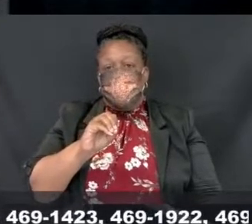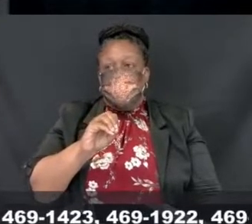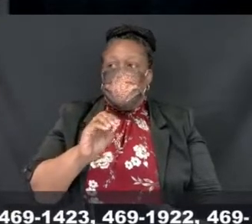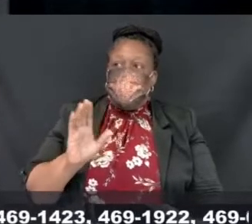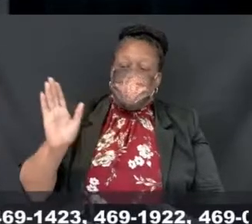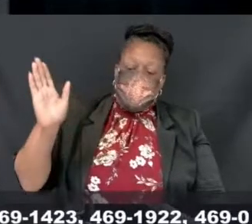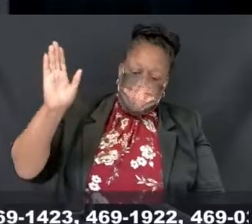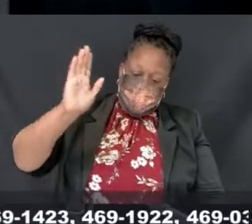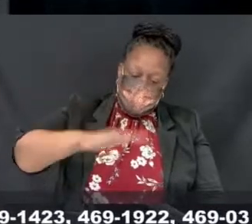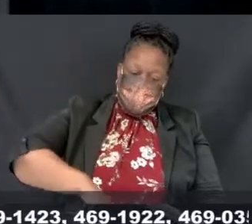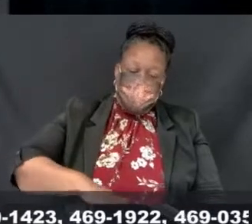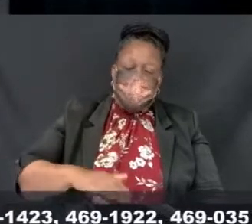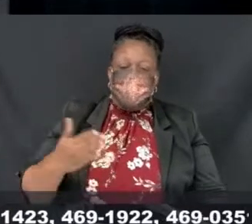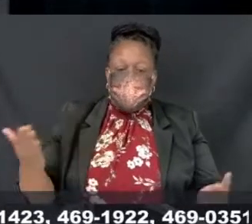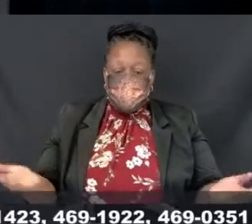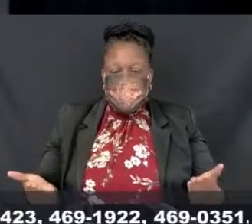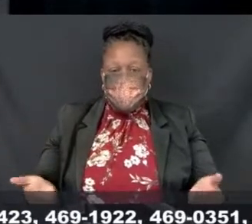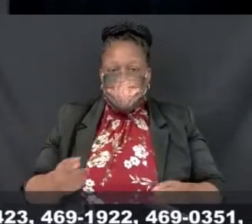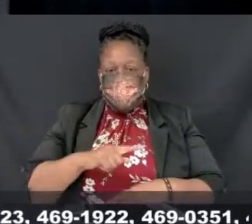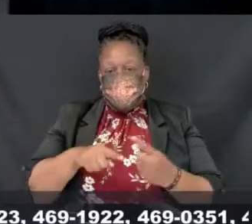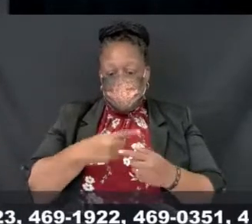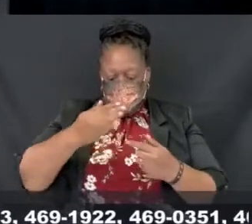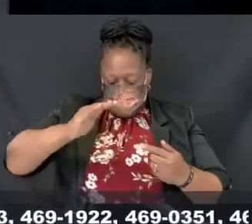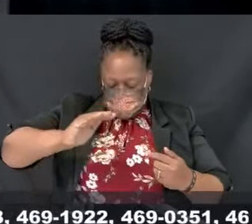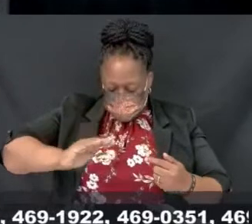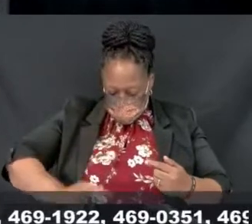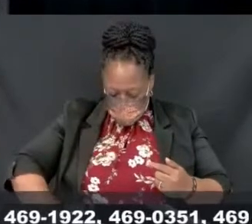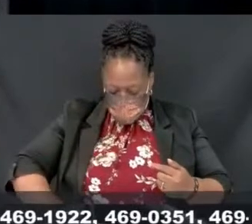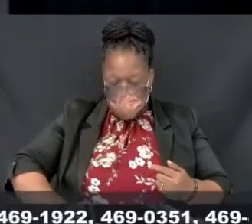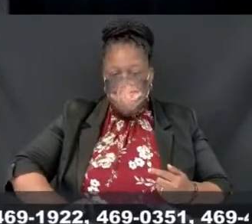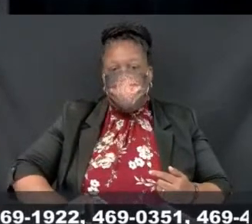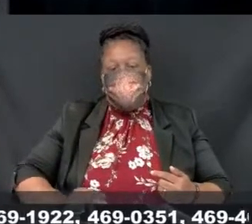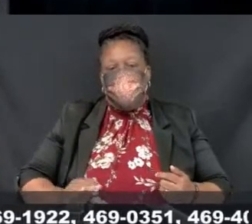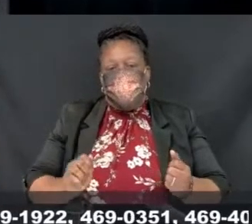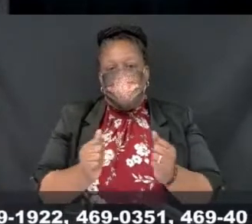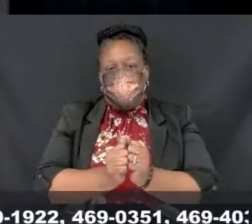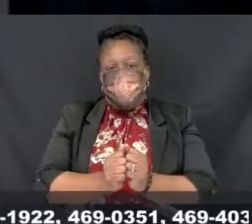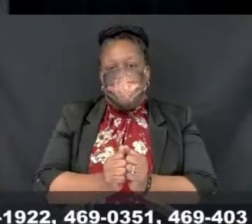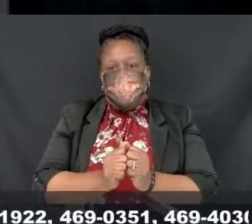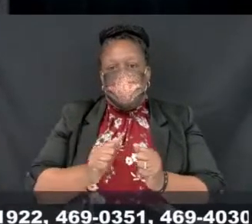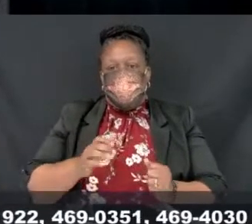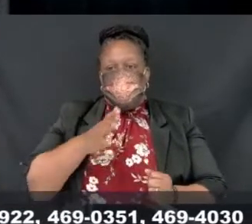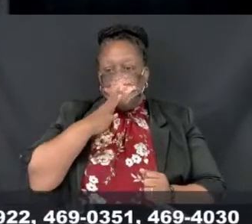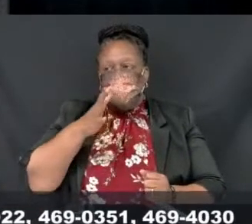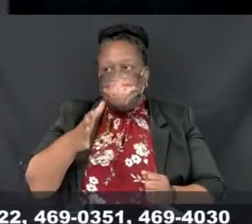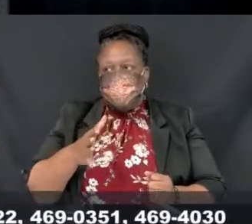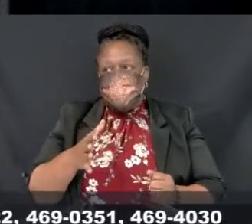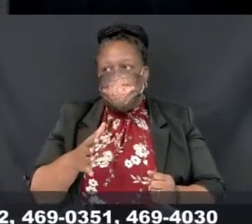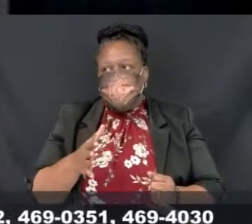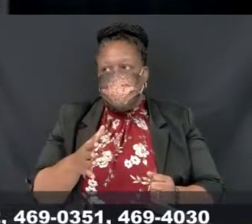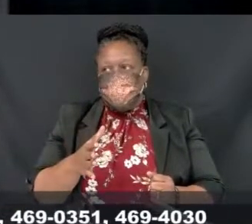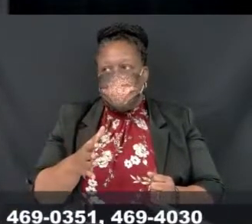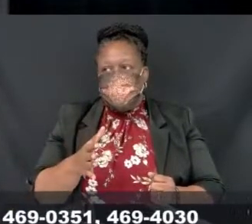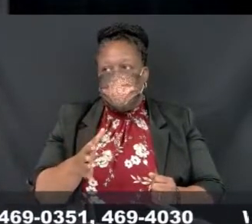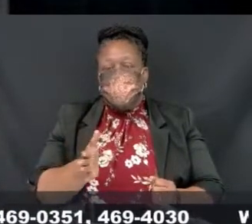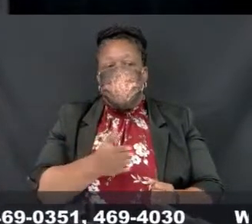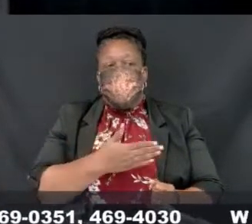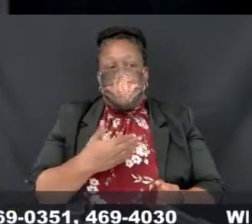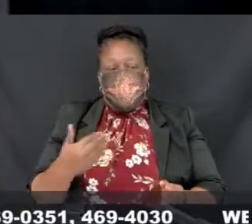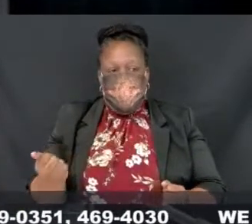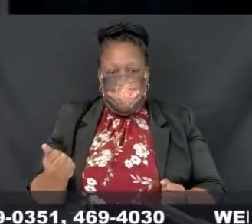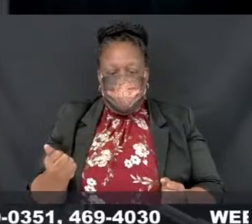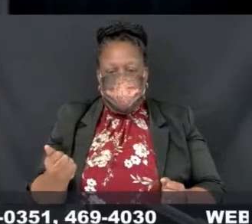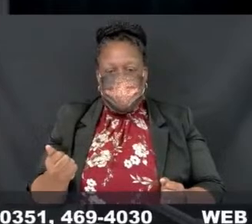of a different ethnic background to you, at first it can be demoralizing, and that was in my early stages.